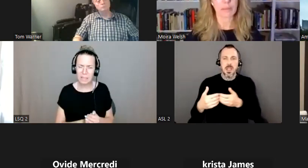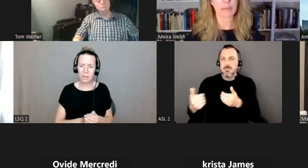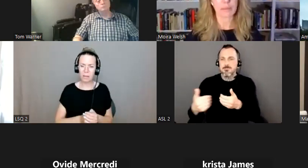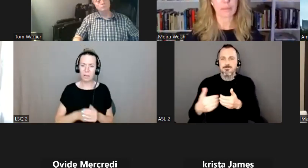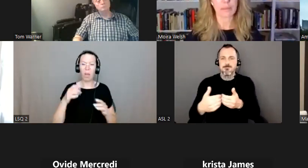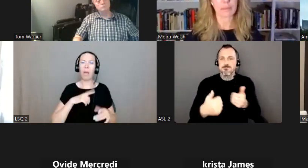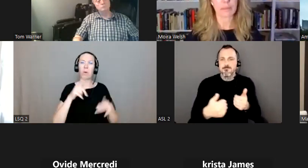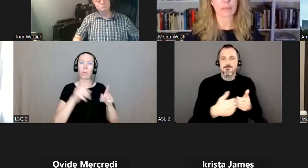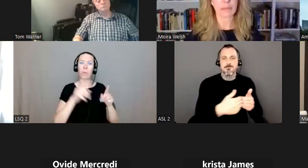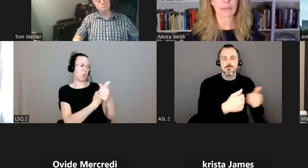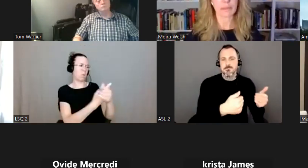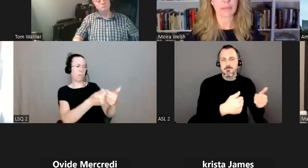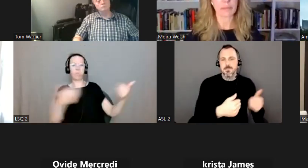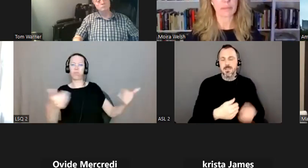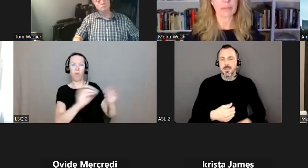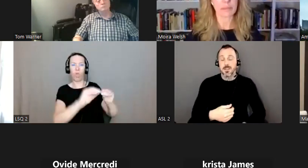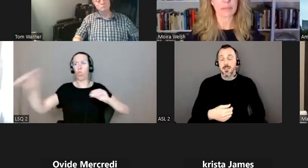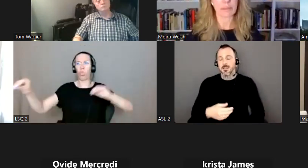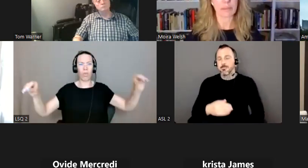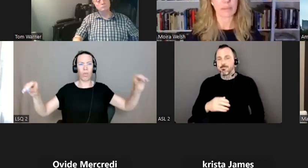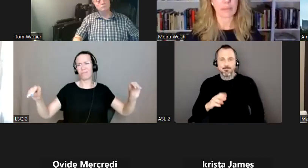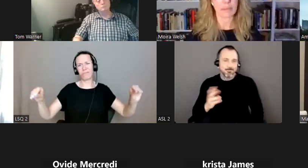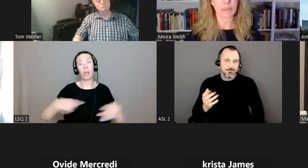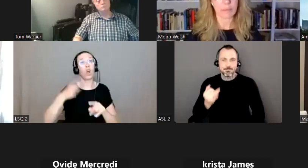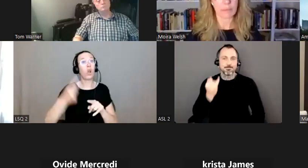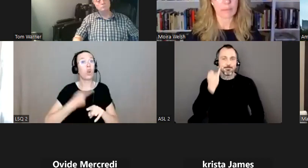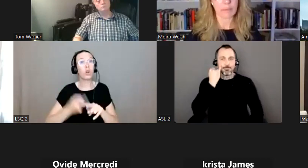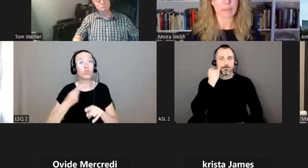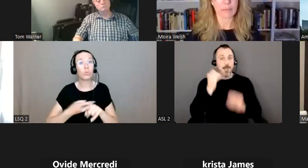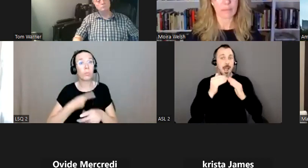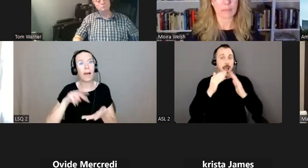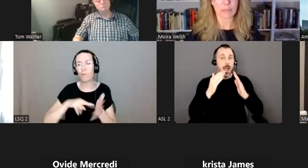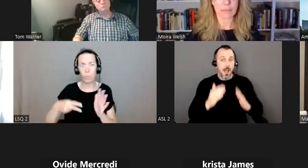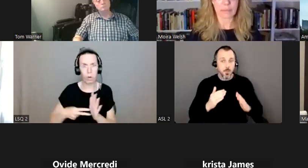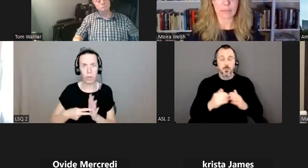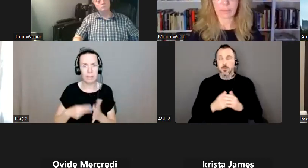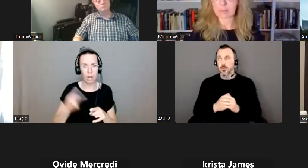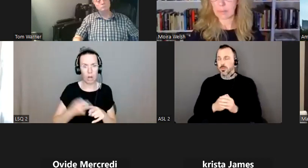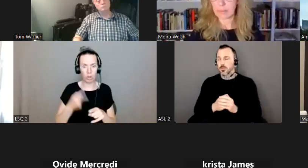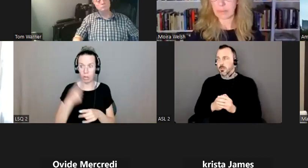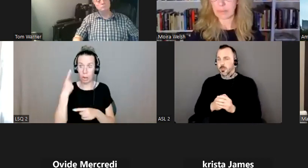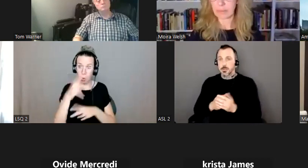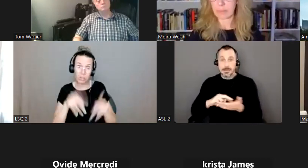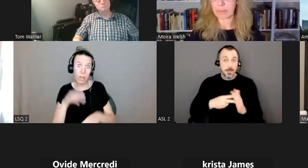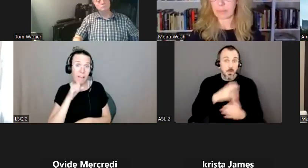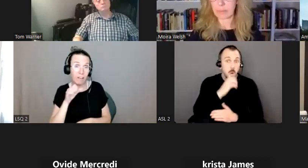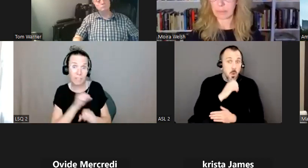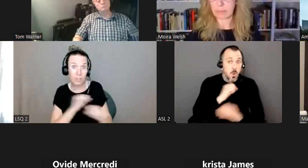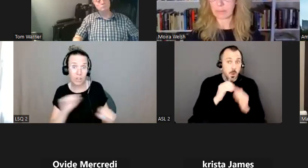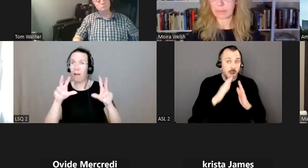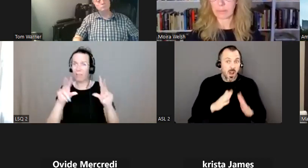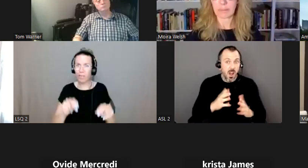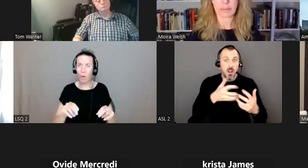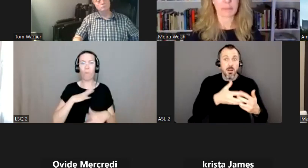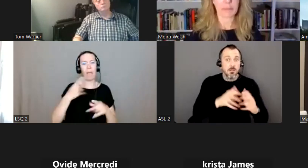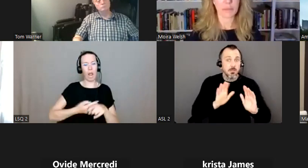I talk about housing, I don't talk about housing just for older persons, but housing where older persons are part